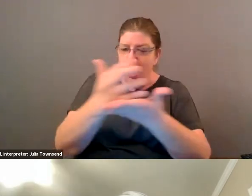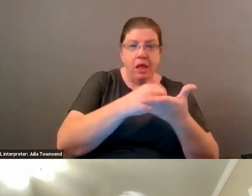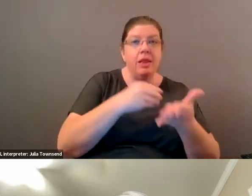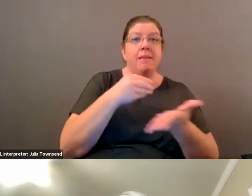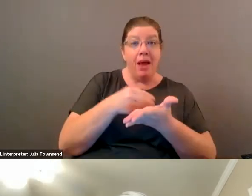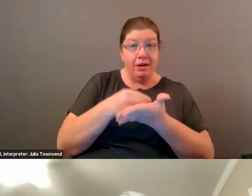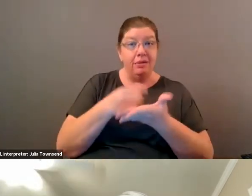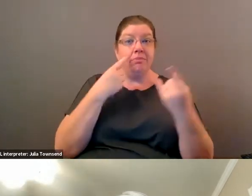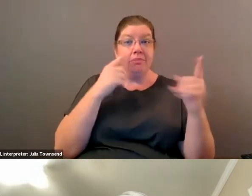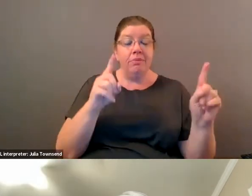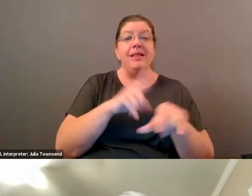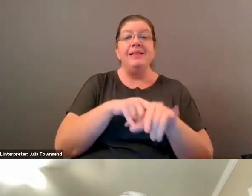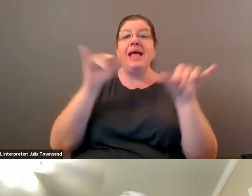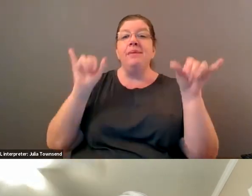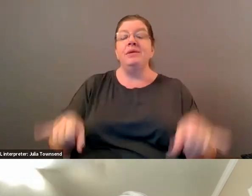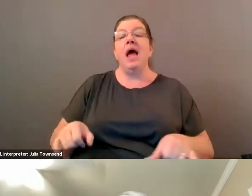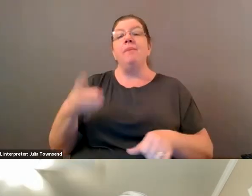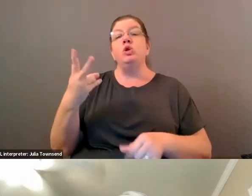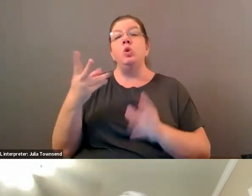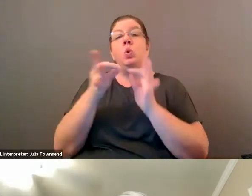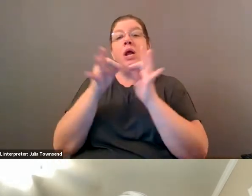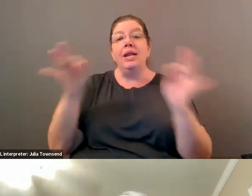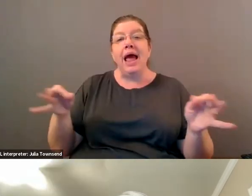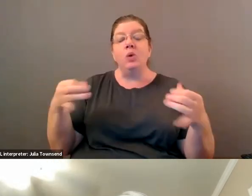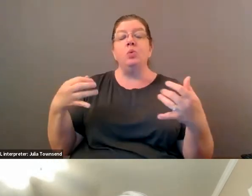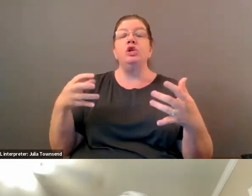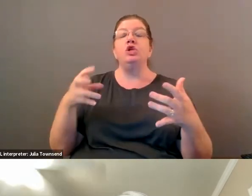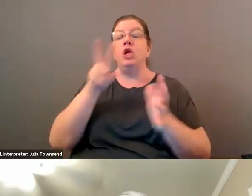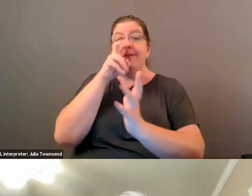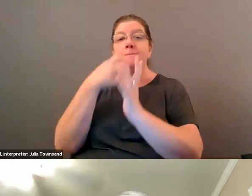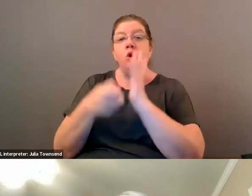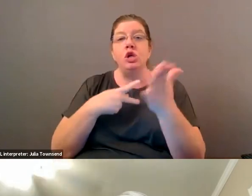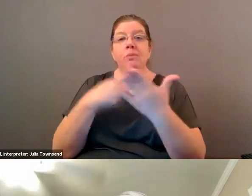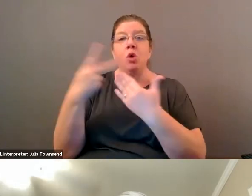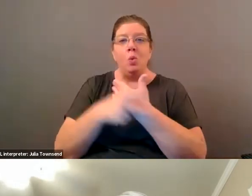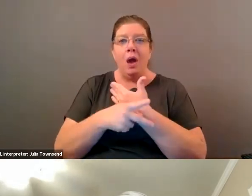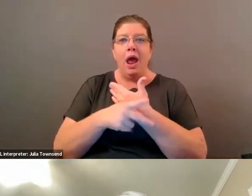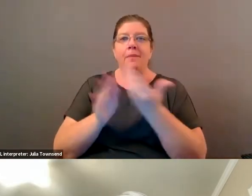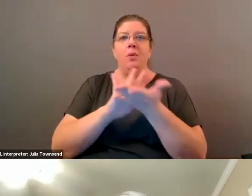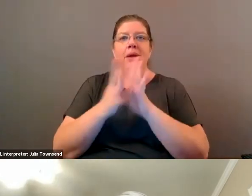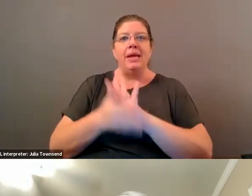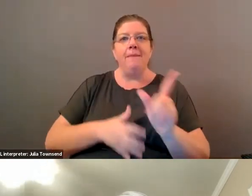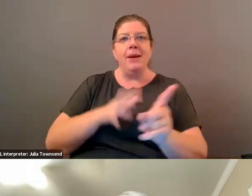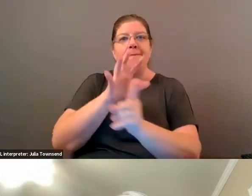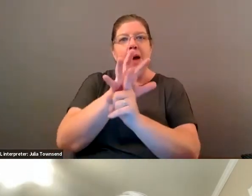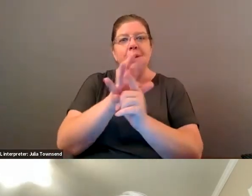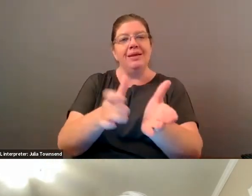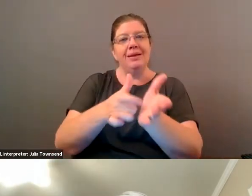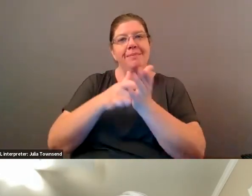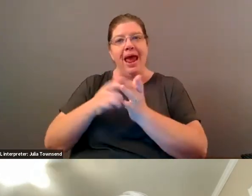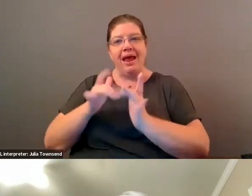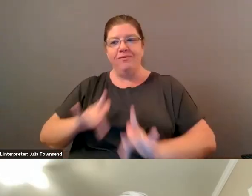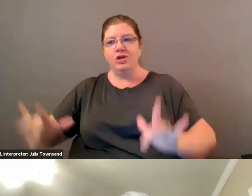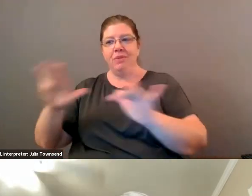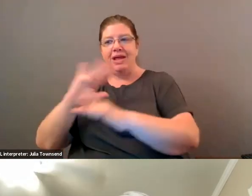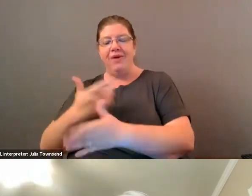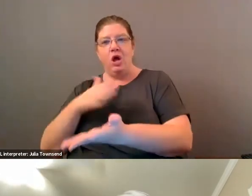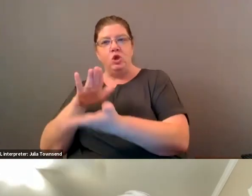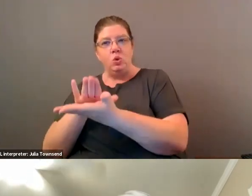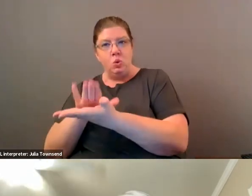time, dual language immersion programs were coming online and becoming very popular, and the demand for space at our school by other